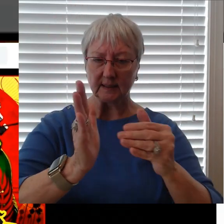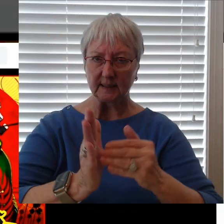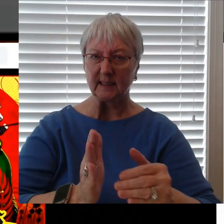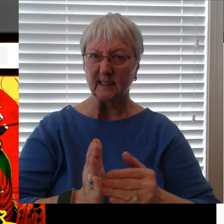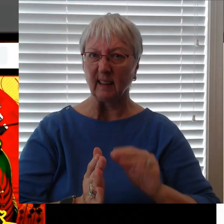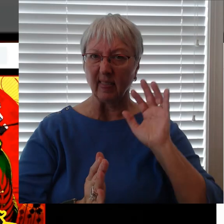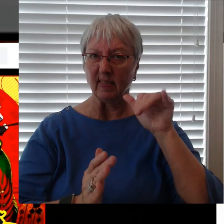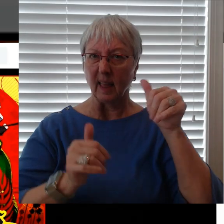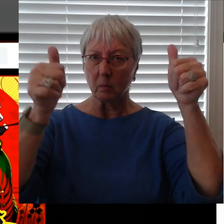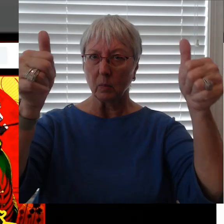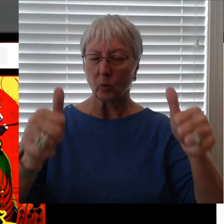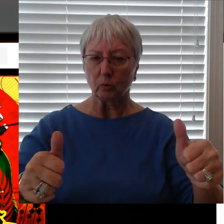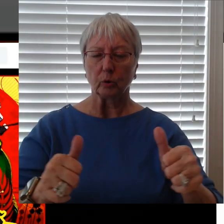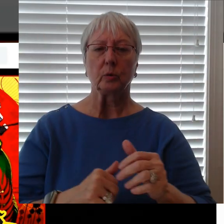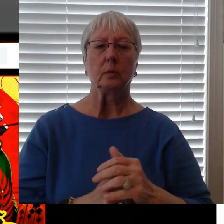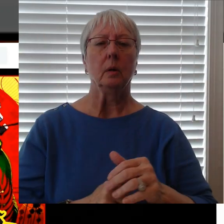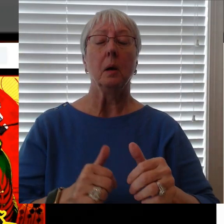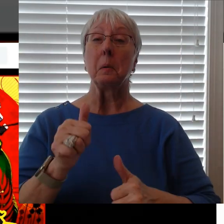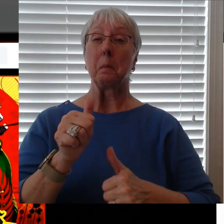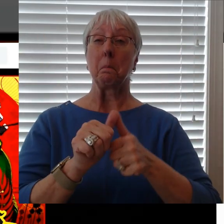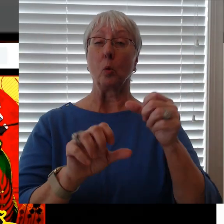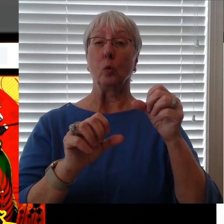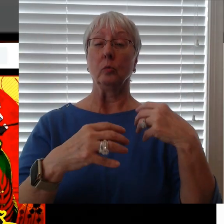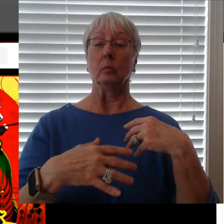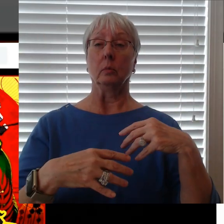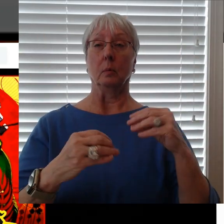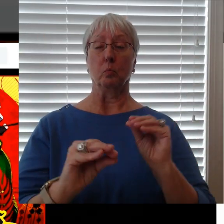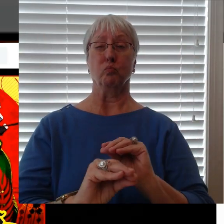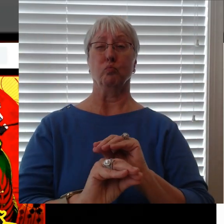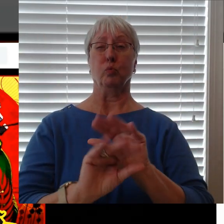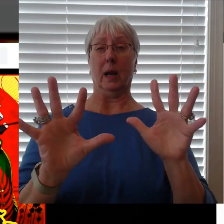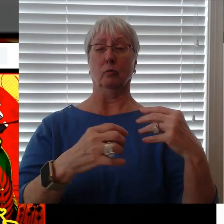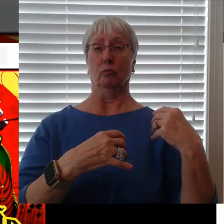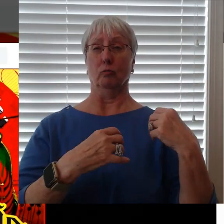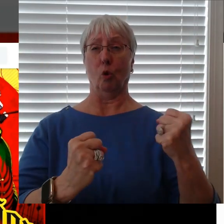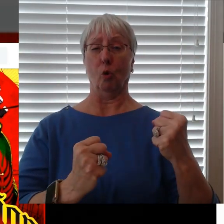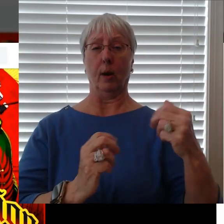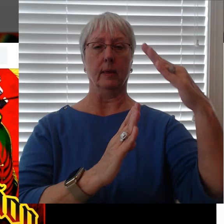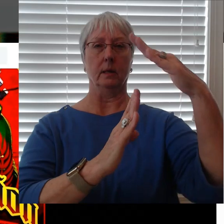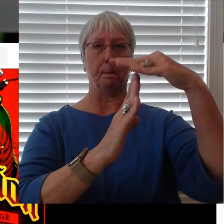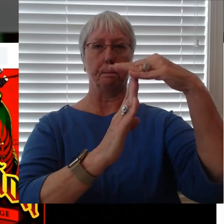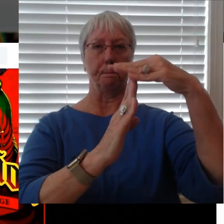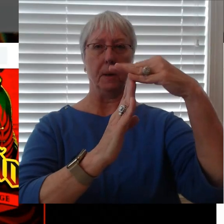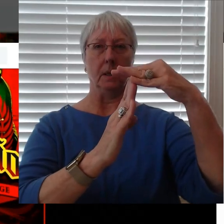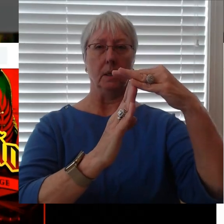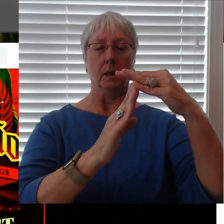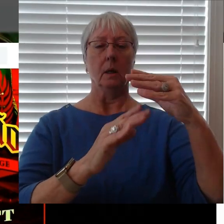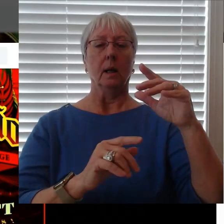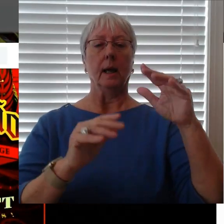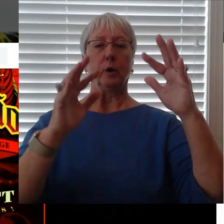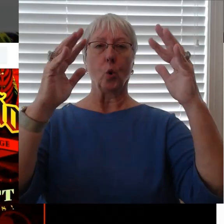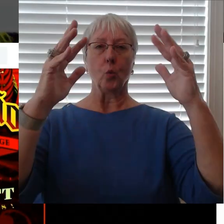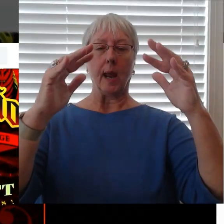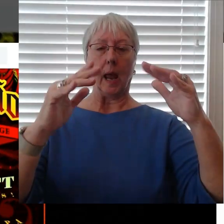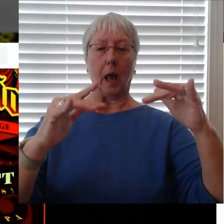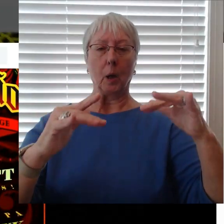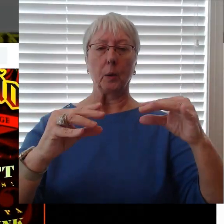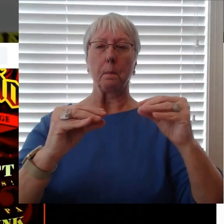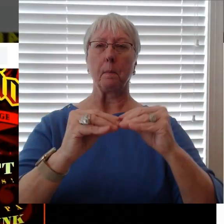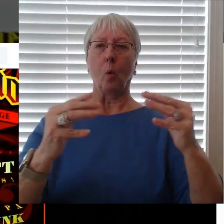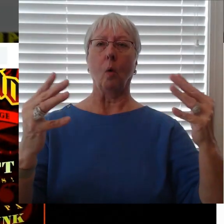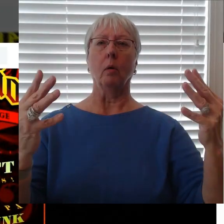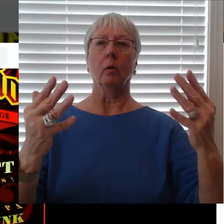throughout the poster, but is most intense at the top of the piece and reduced as we move down to the bottom of the